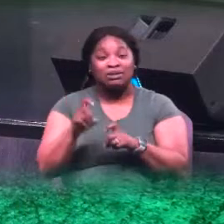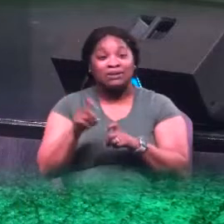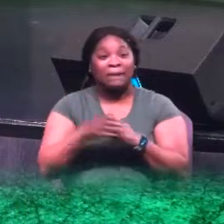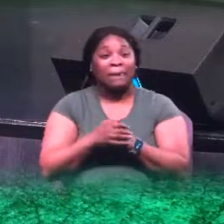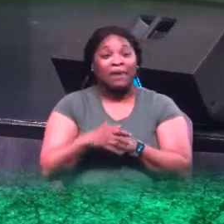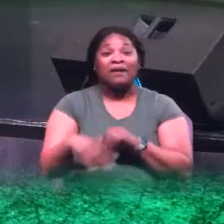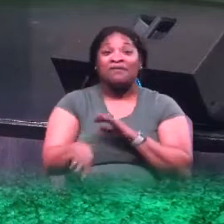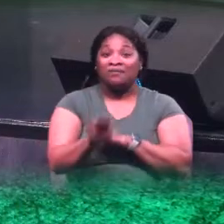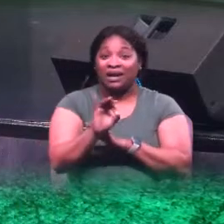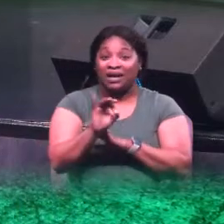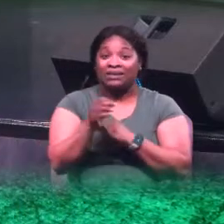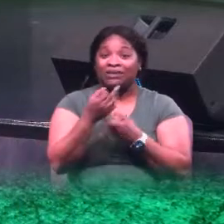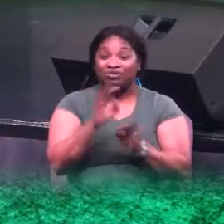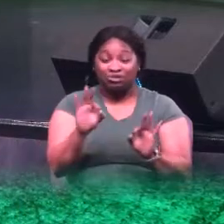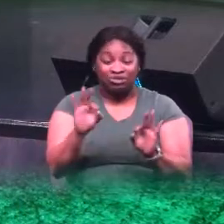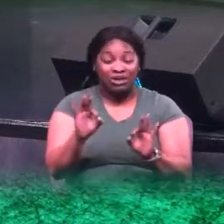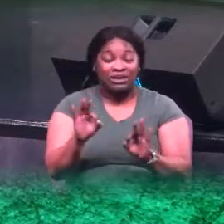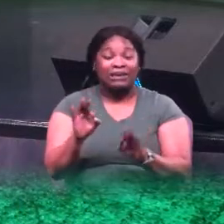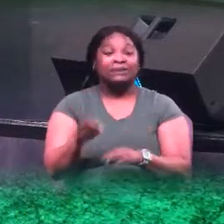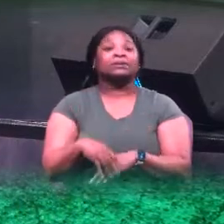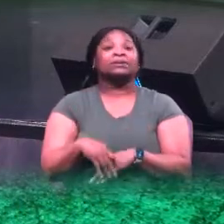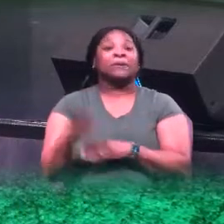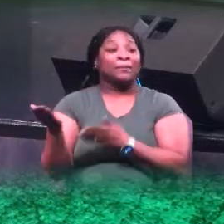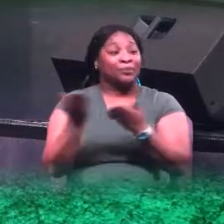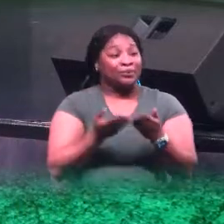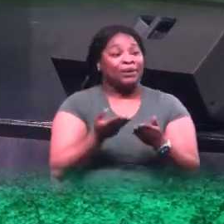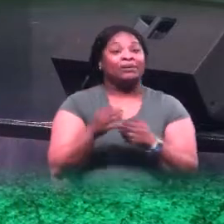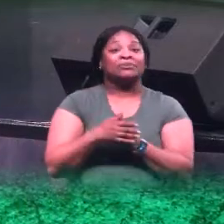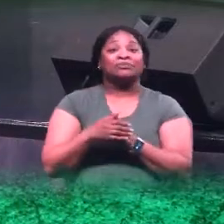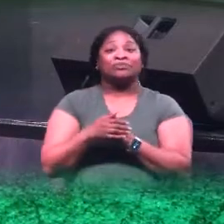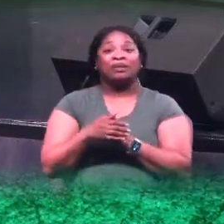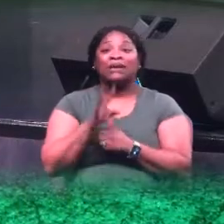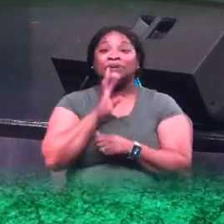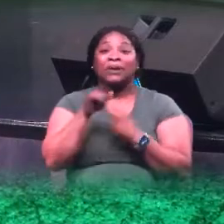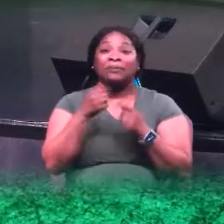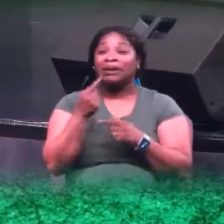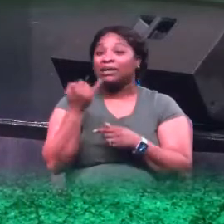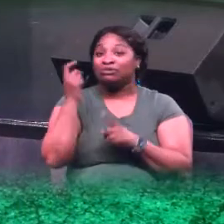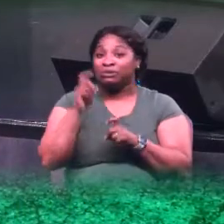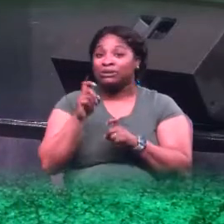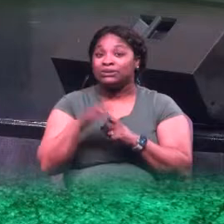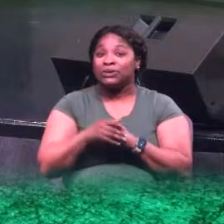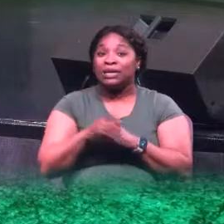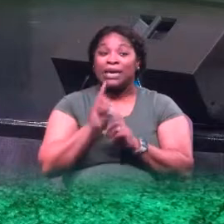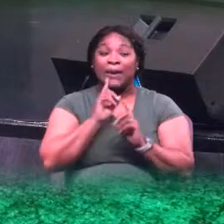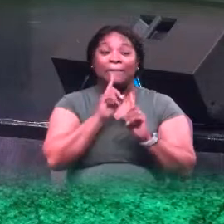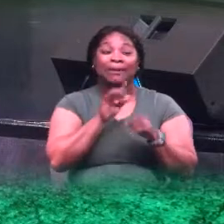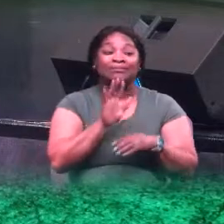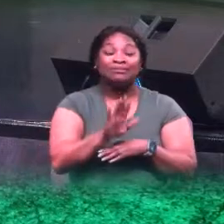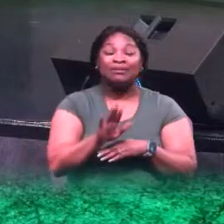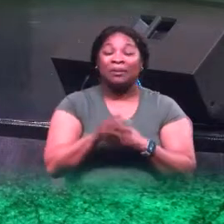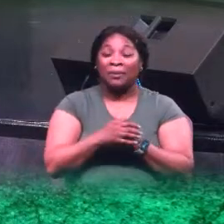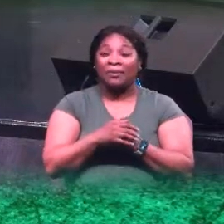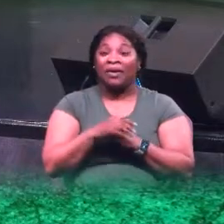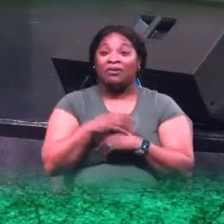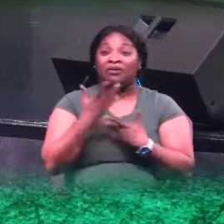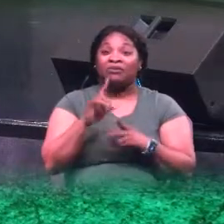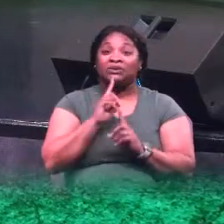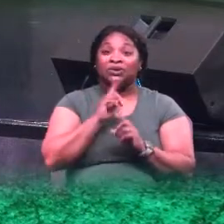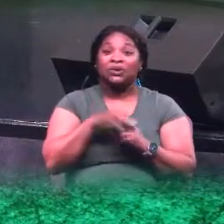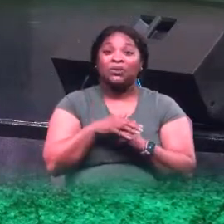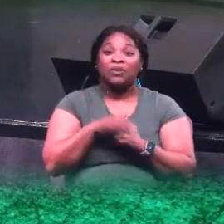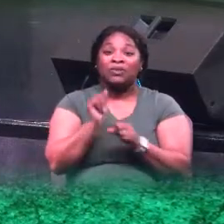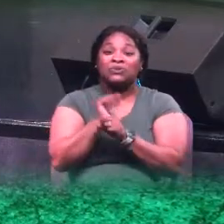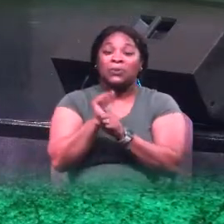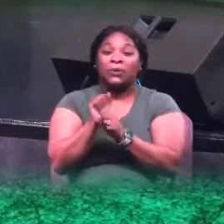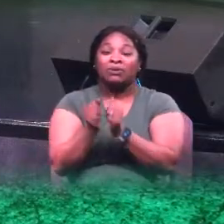it, release it, bring it, and speak out about it if you need to. He commands them, and then after the command, there's